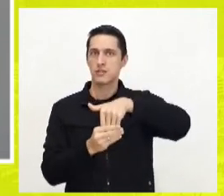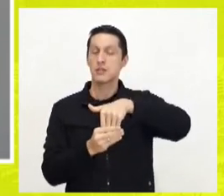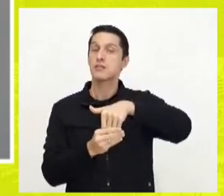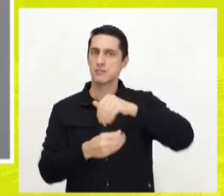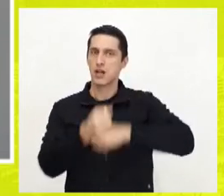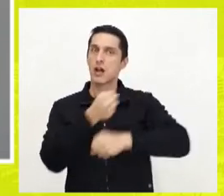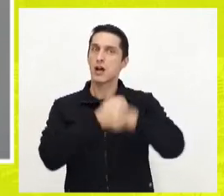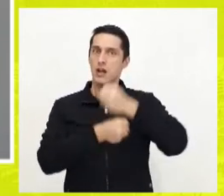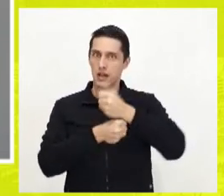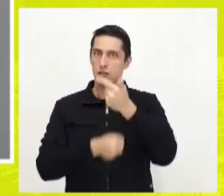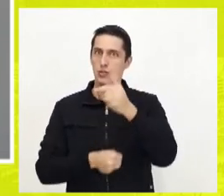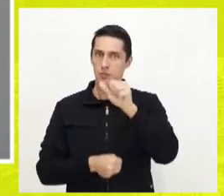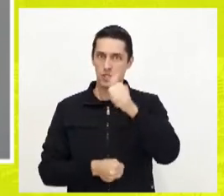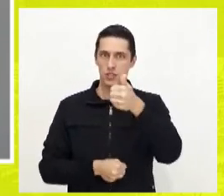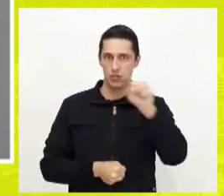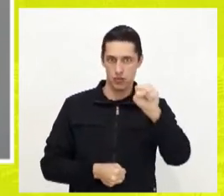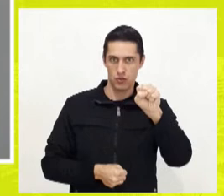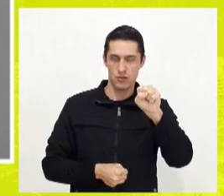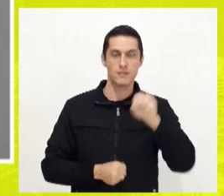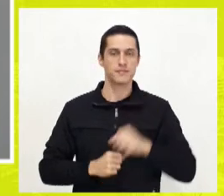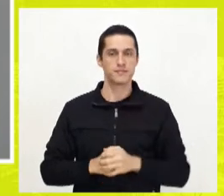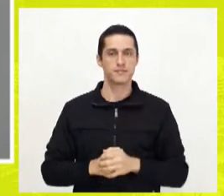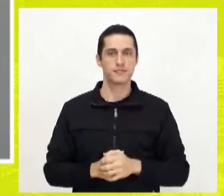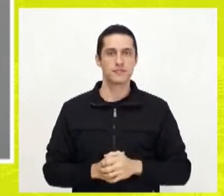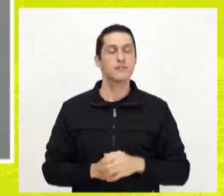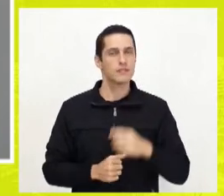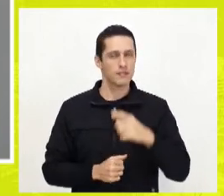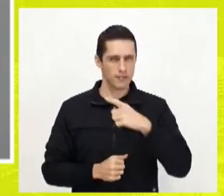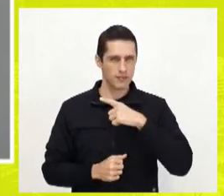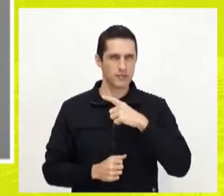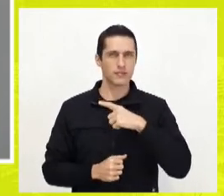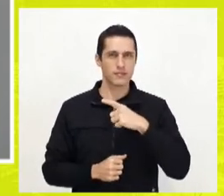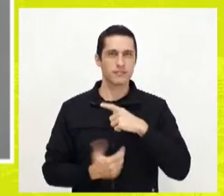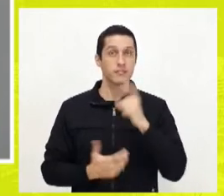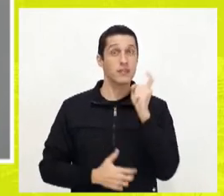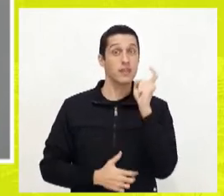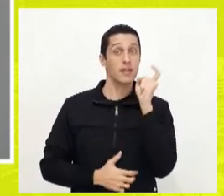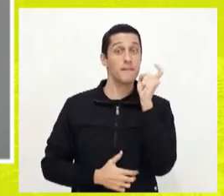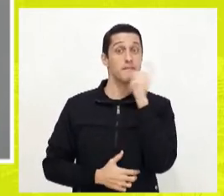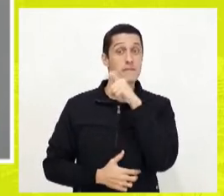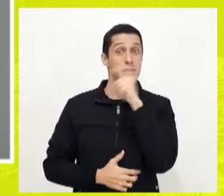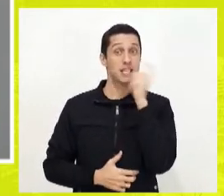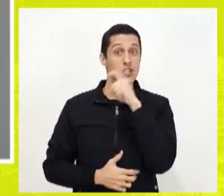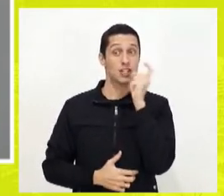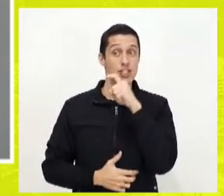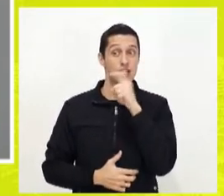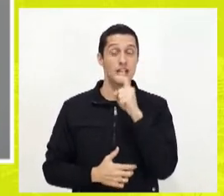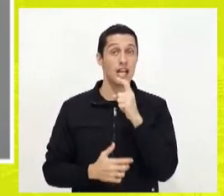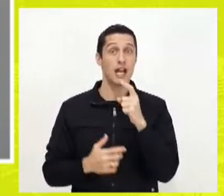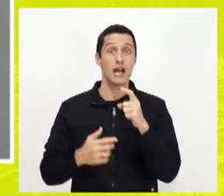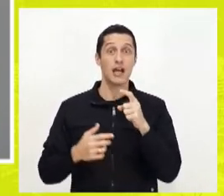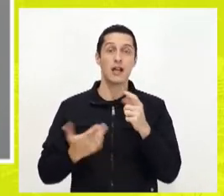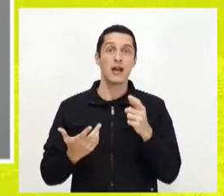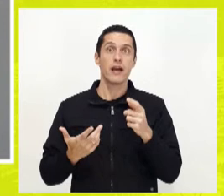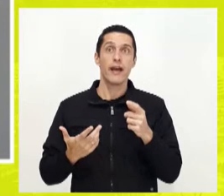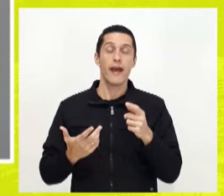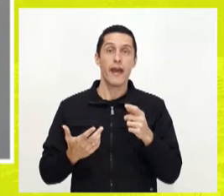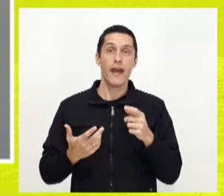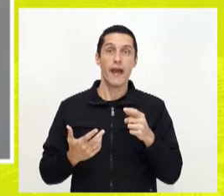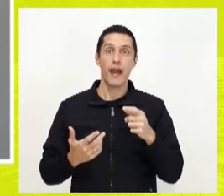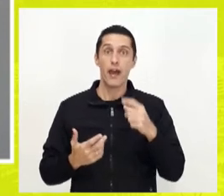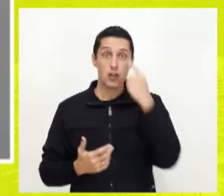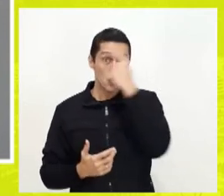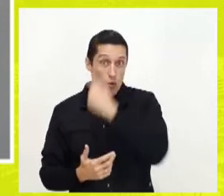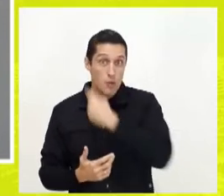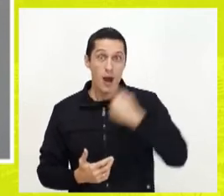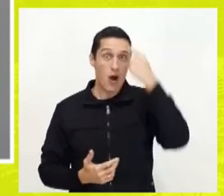talking about 2018 we're talking about two lies each hour